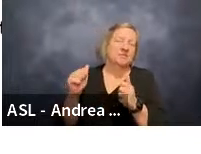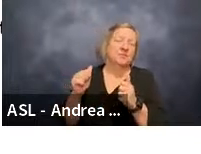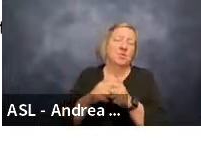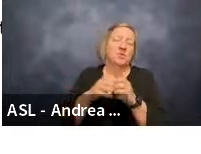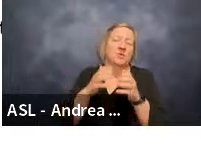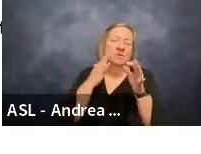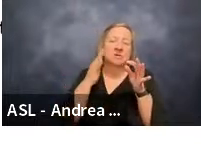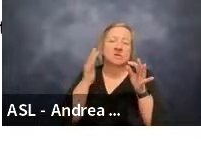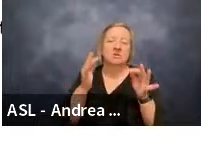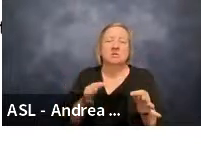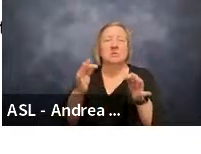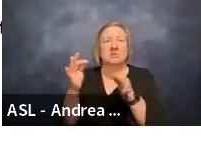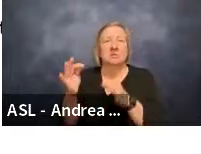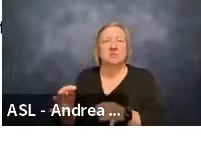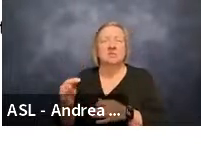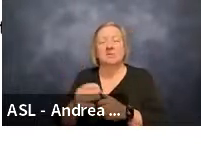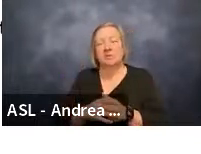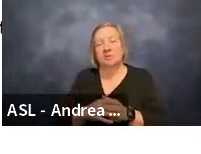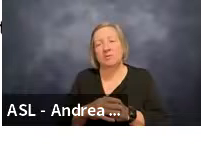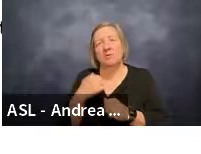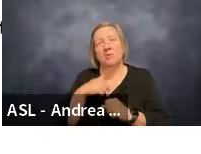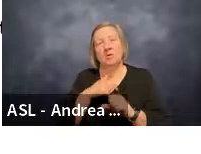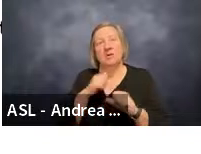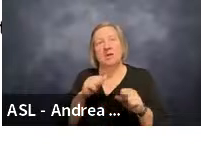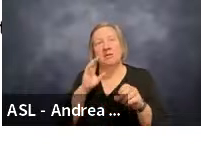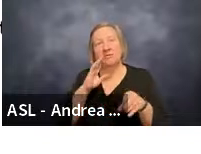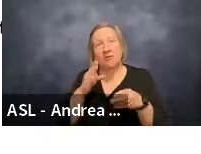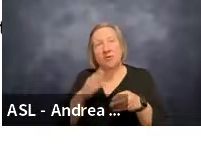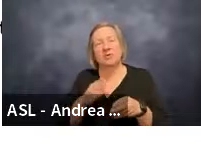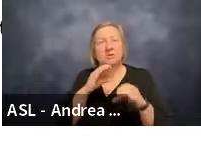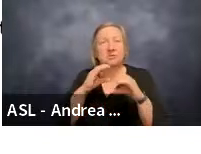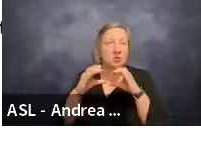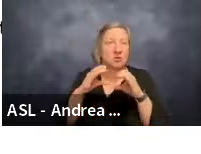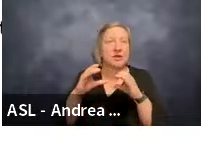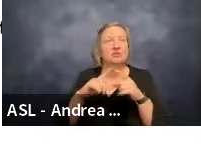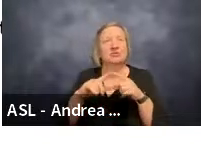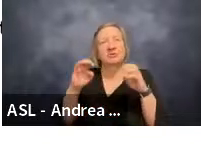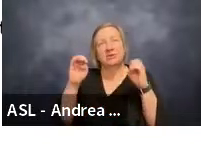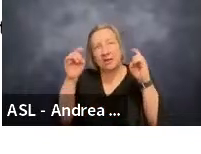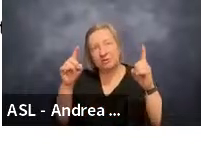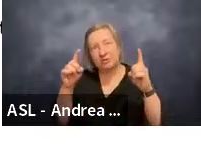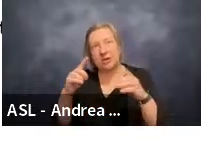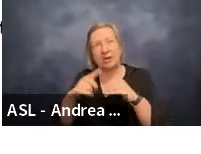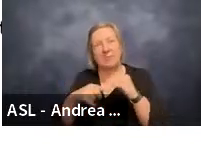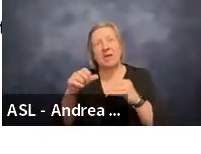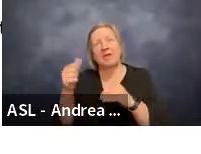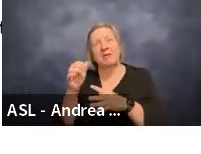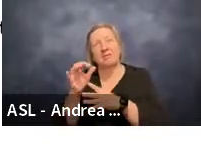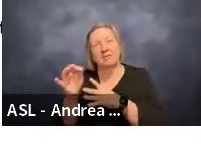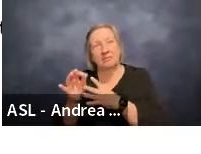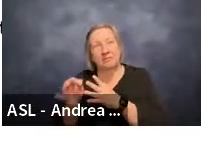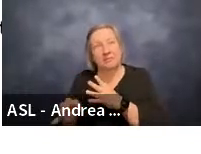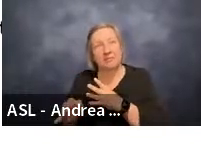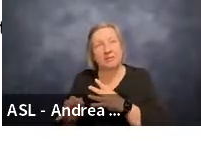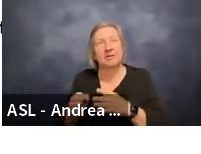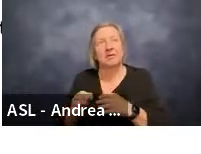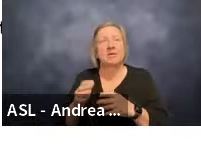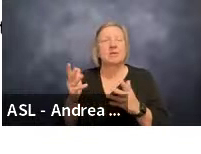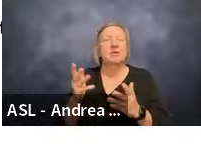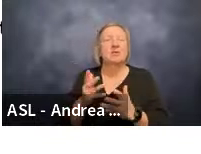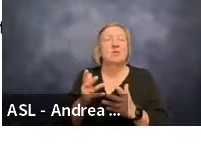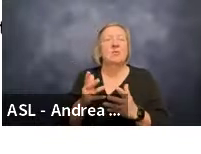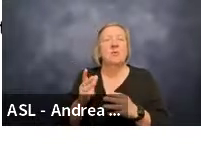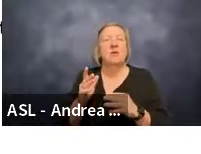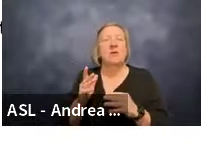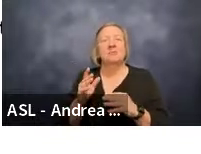decision making, that we could focus on communication and education about what those alternatives might be and what those effects,